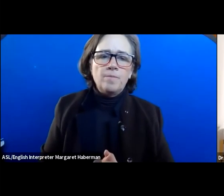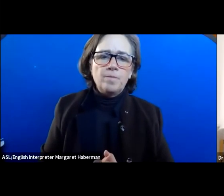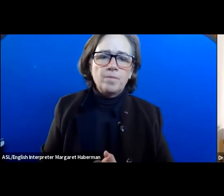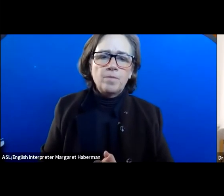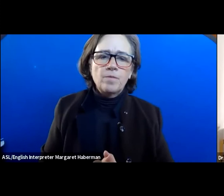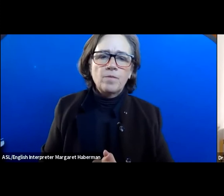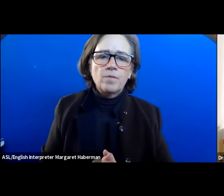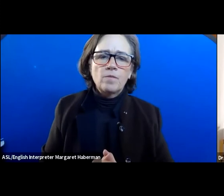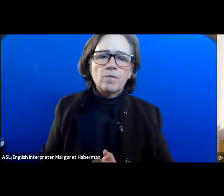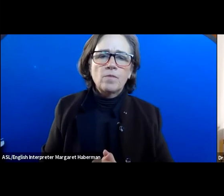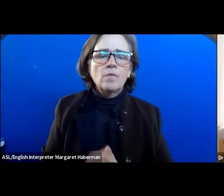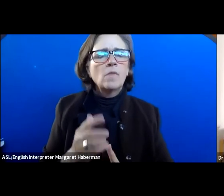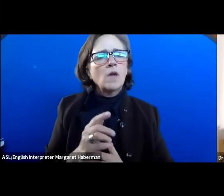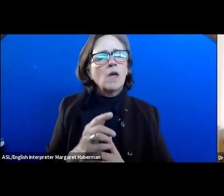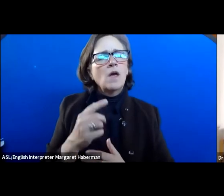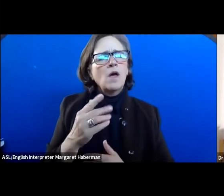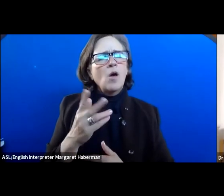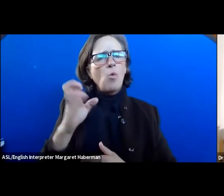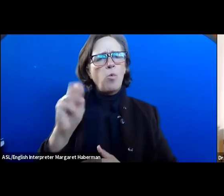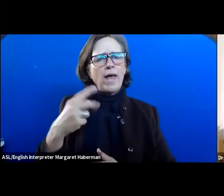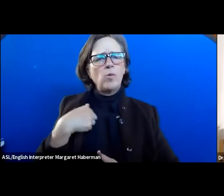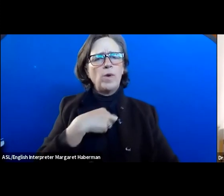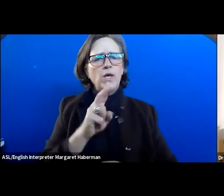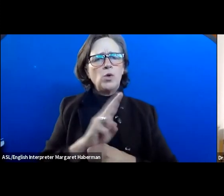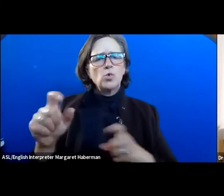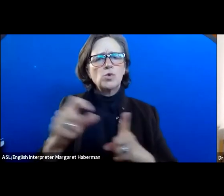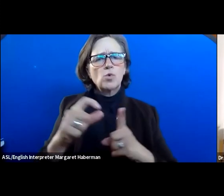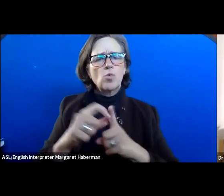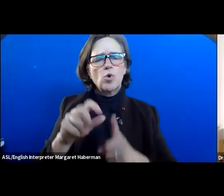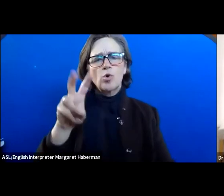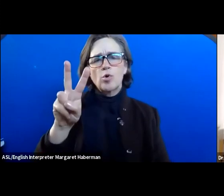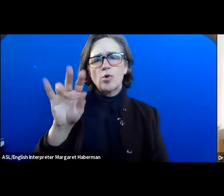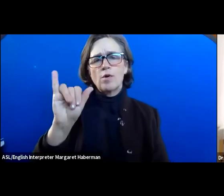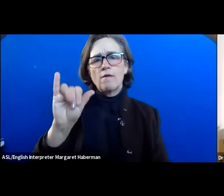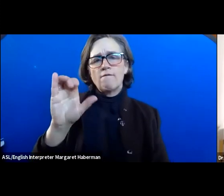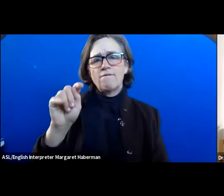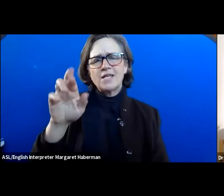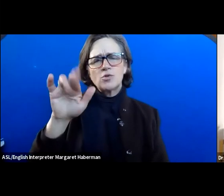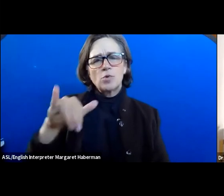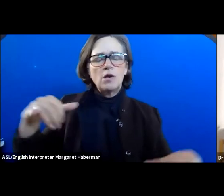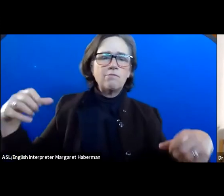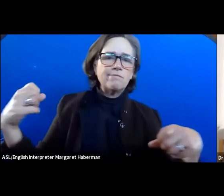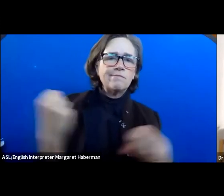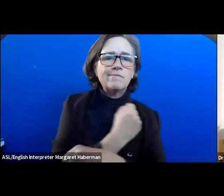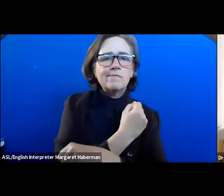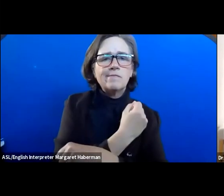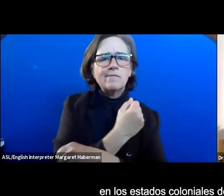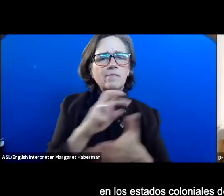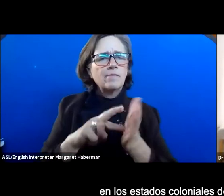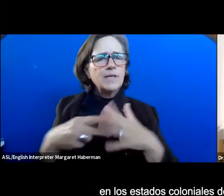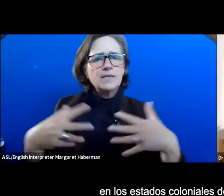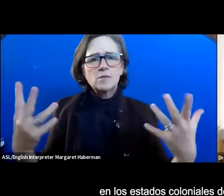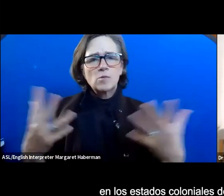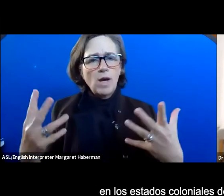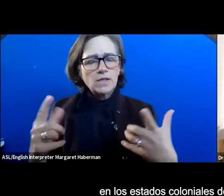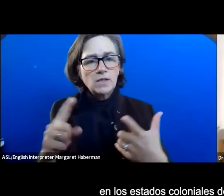what it is that we call a victory. State violence, structural, institutional, inherent in